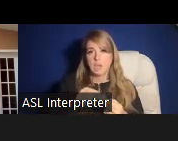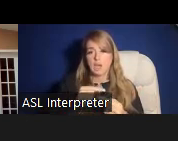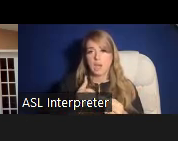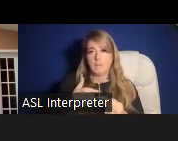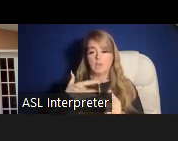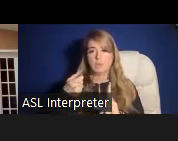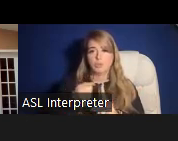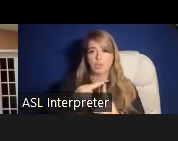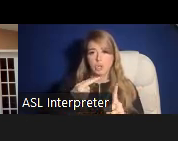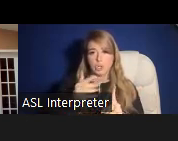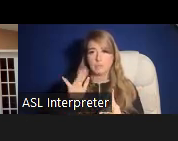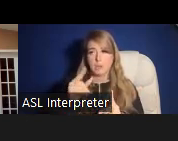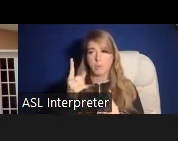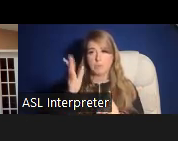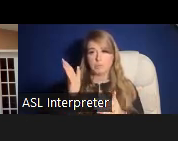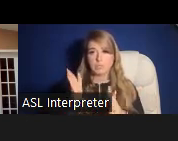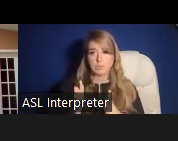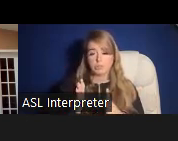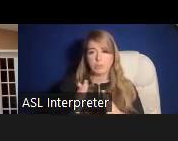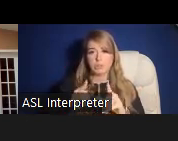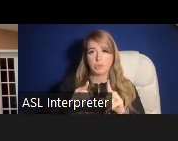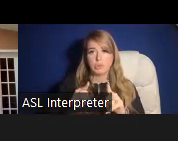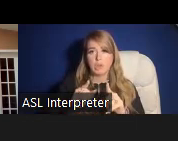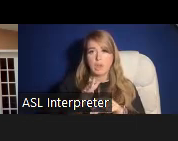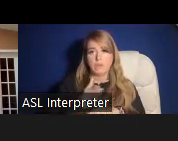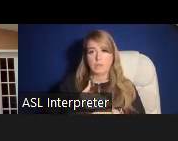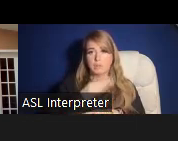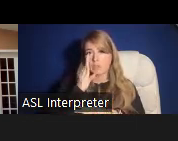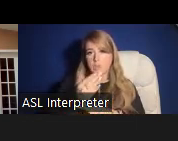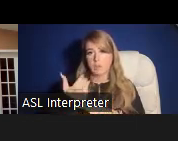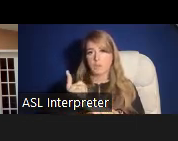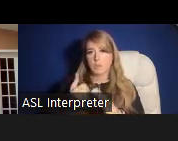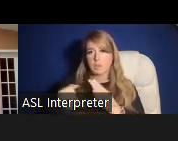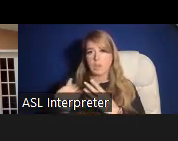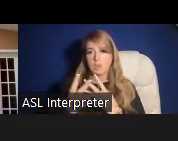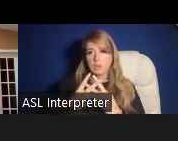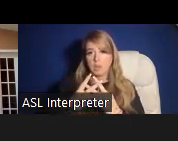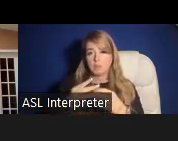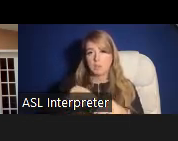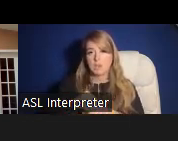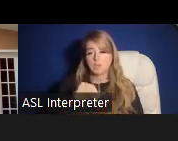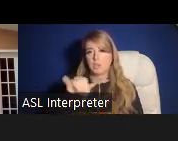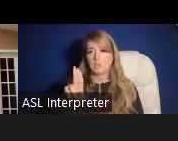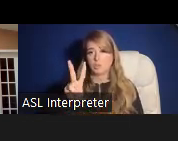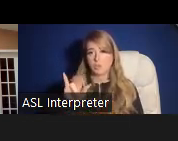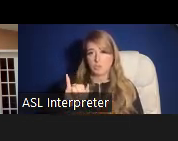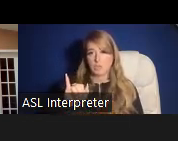by a presenter after my son had gotten locked up in juvenile detention.